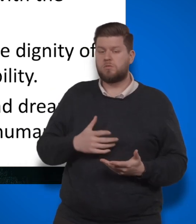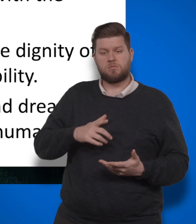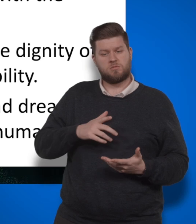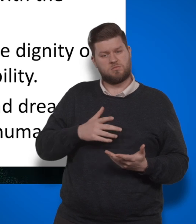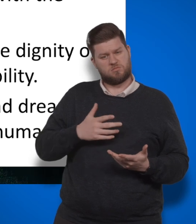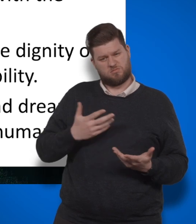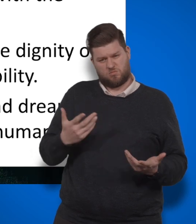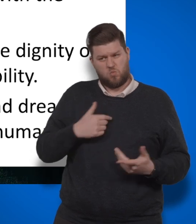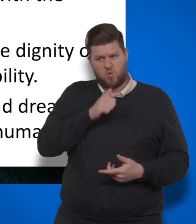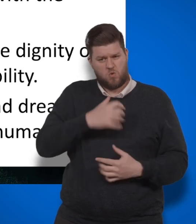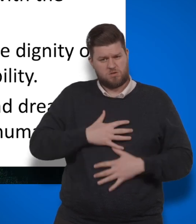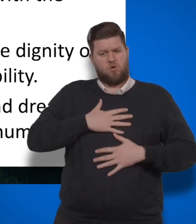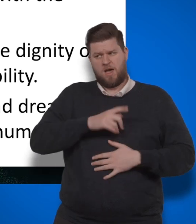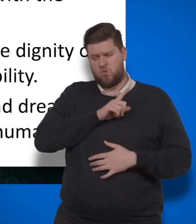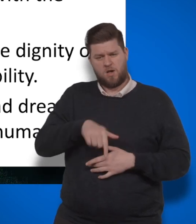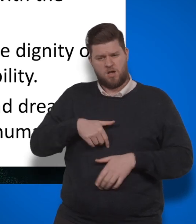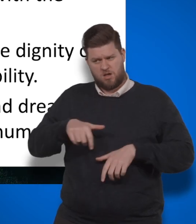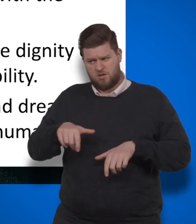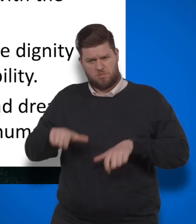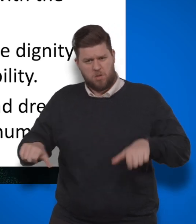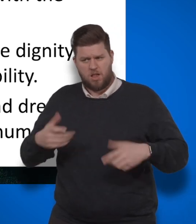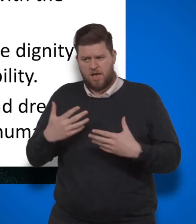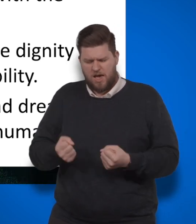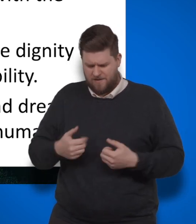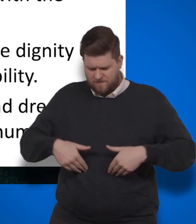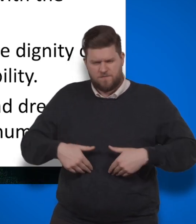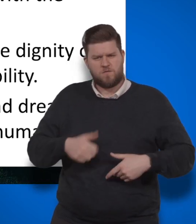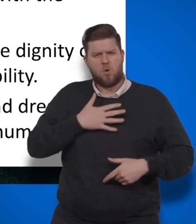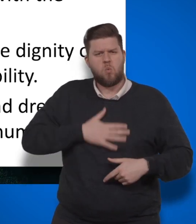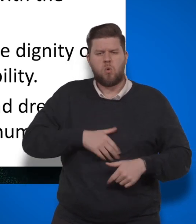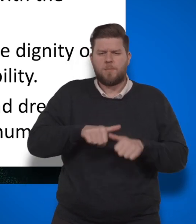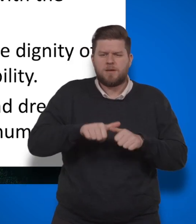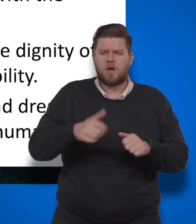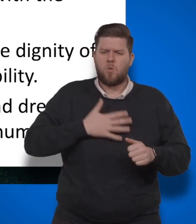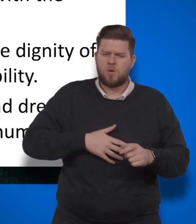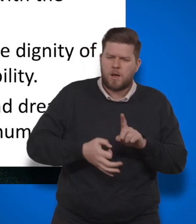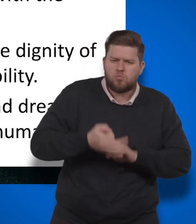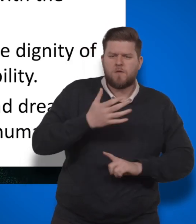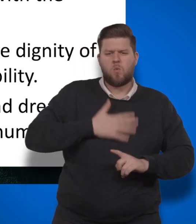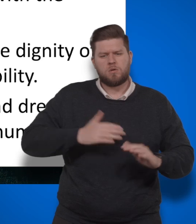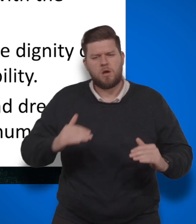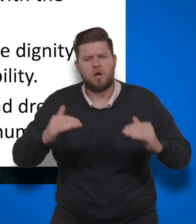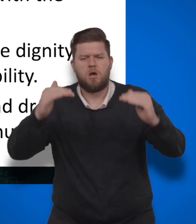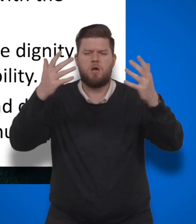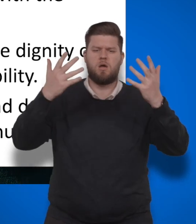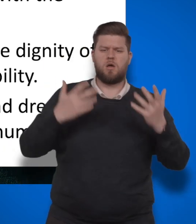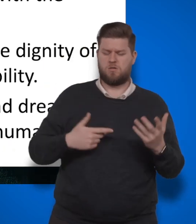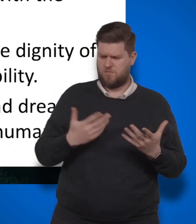something better, dreams of a better world and a better humanity. They're encoded in our humanity.